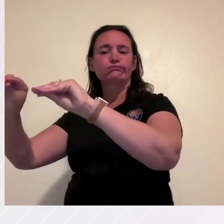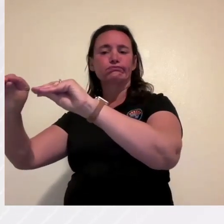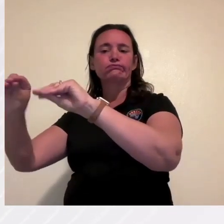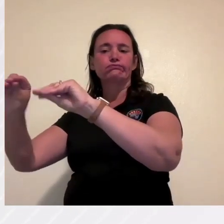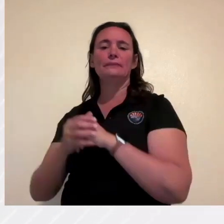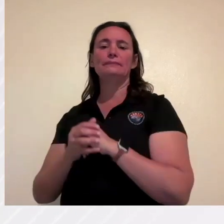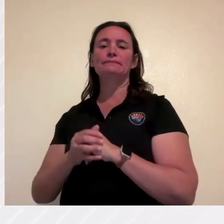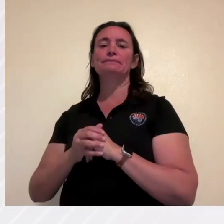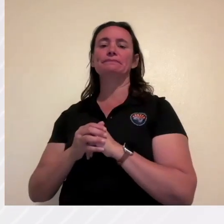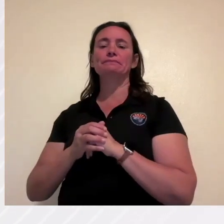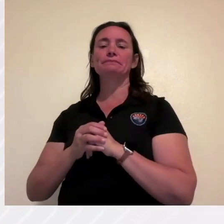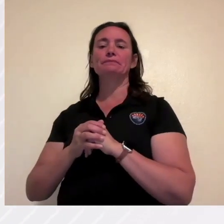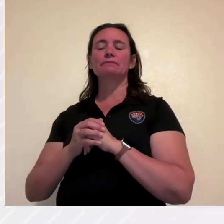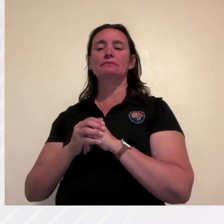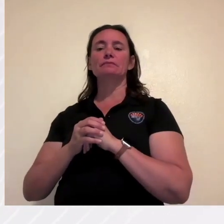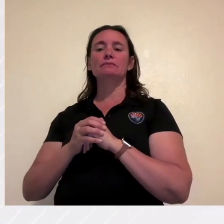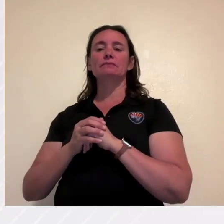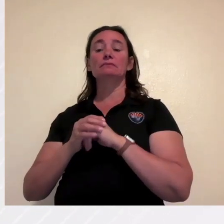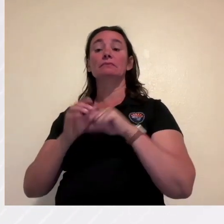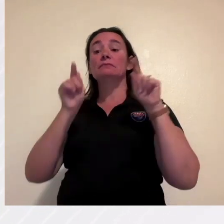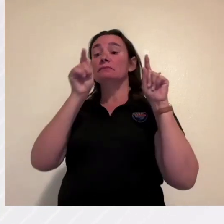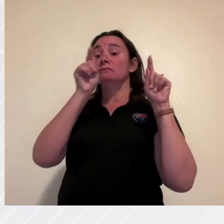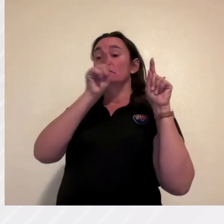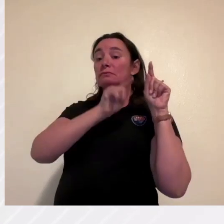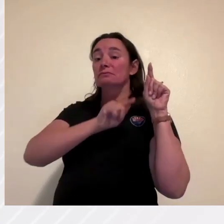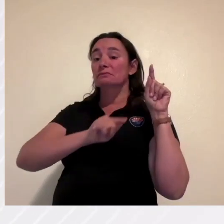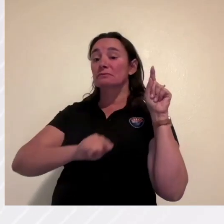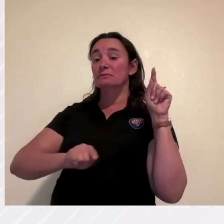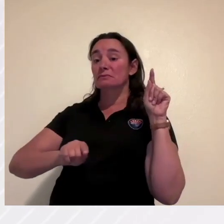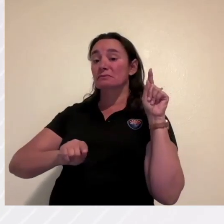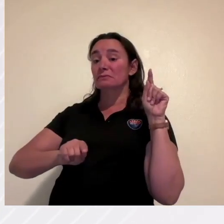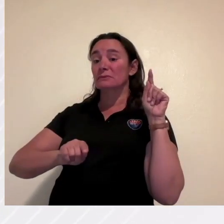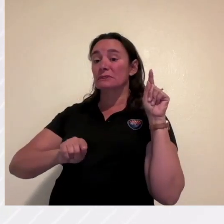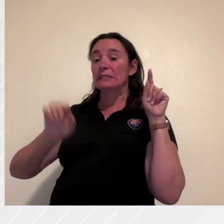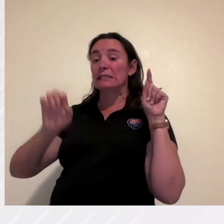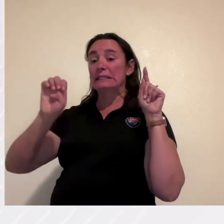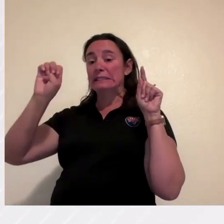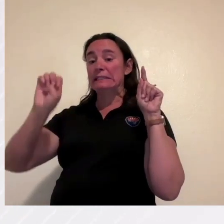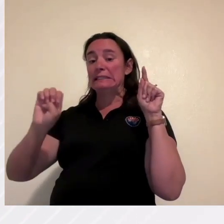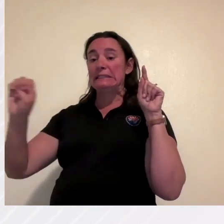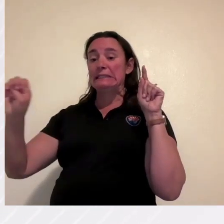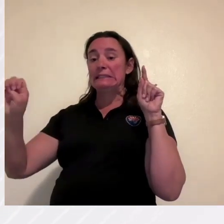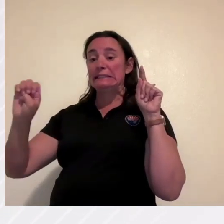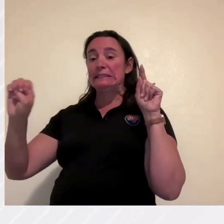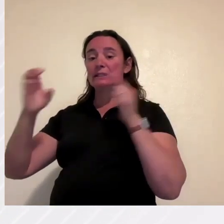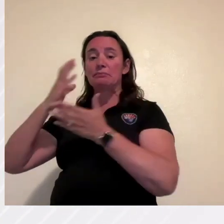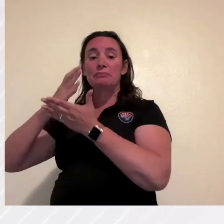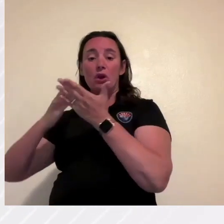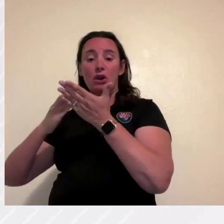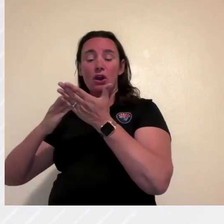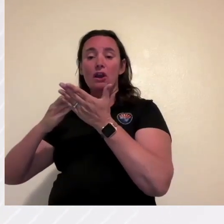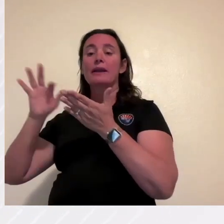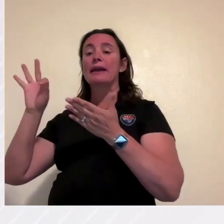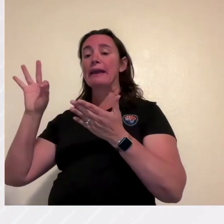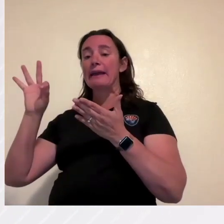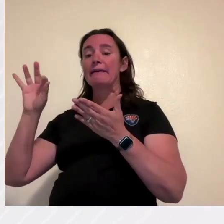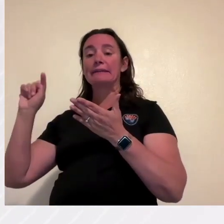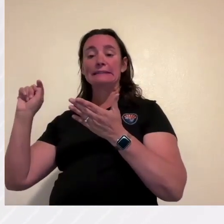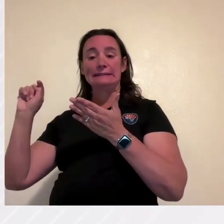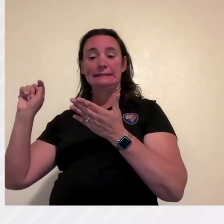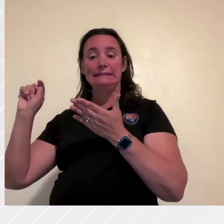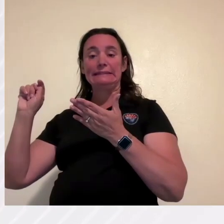move around town towards the east portion of the fire, Division Foxtrot